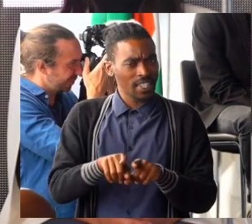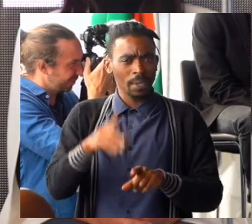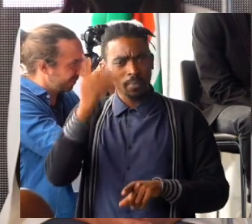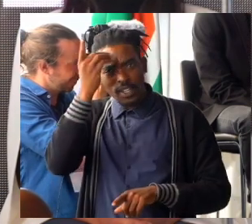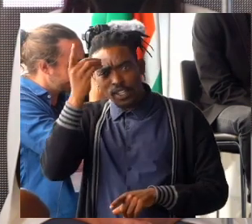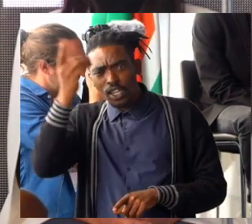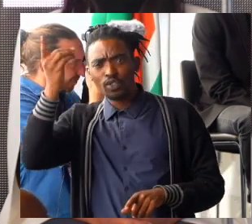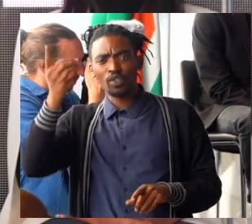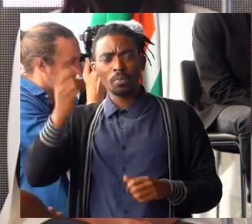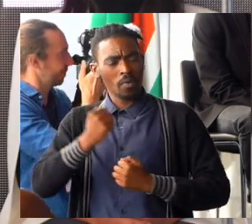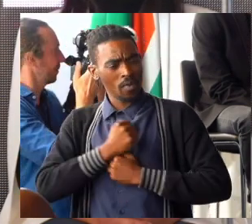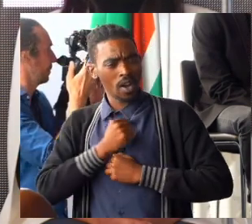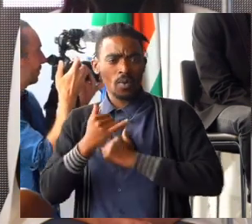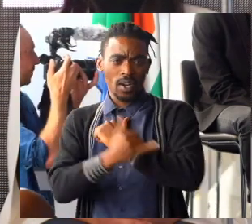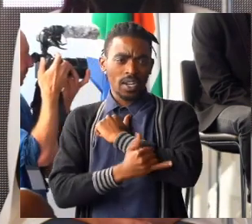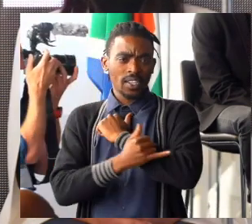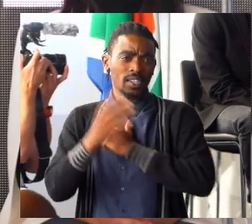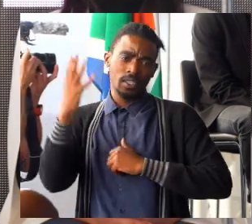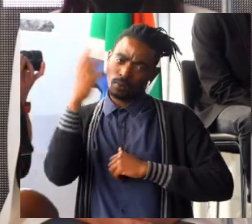we all deserve.